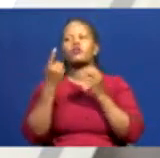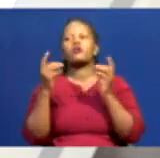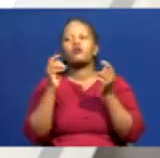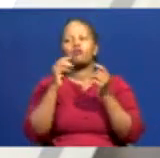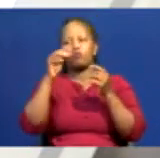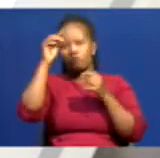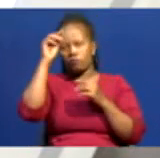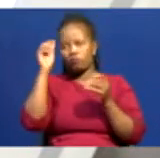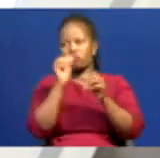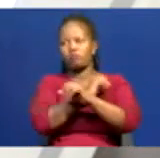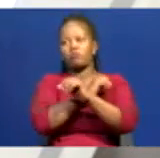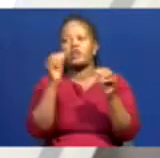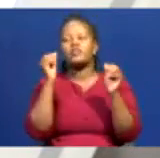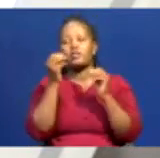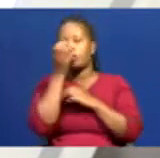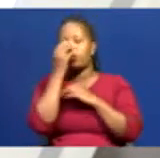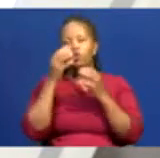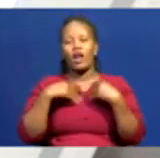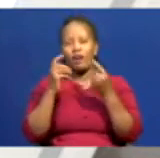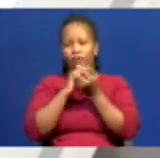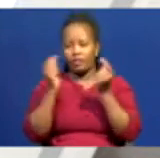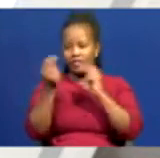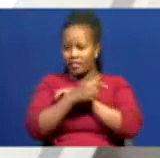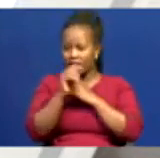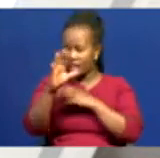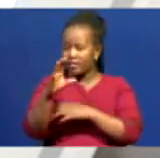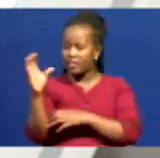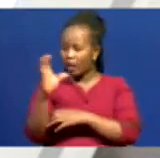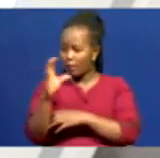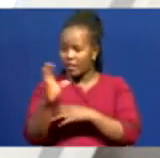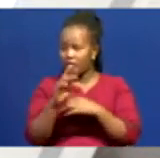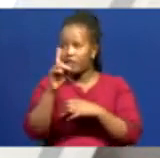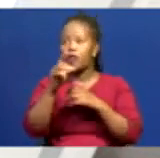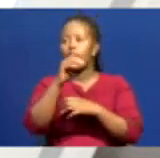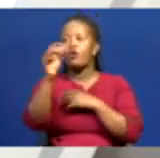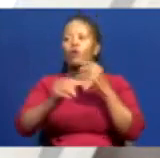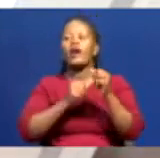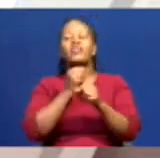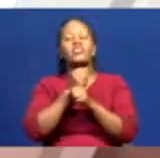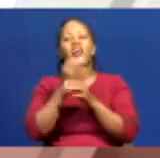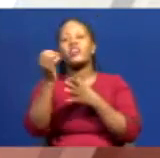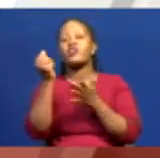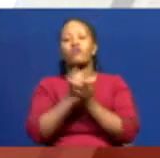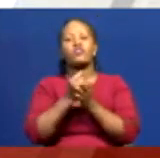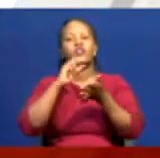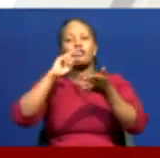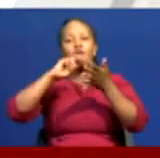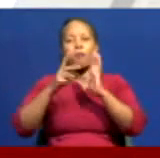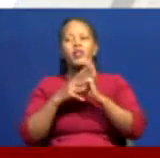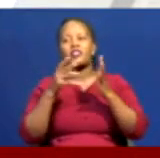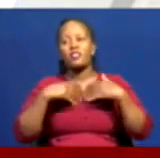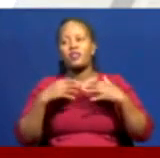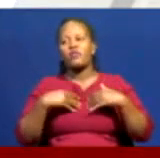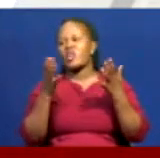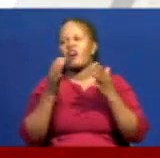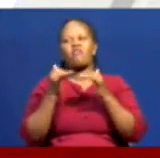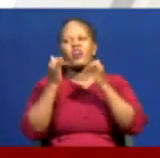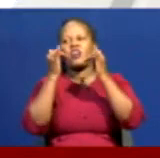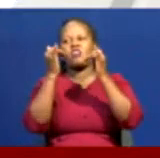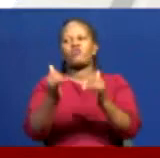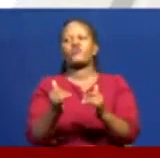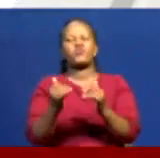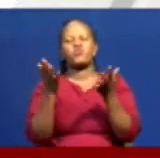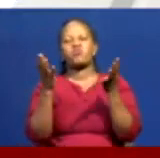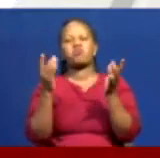his cabinet. That is 1 year in office, and that means we have a new set of cabinet secretaries. Well, not a new set really, but